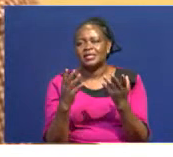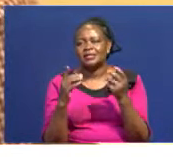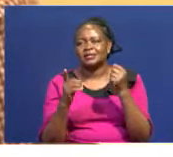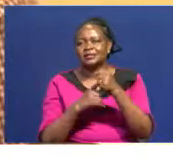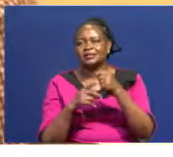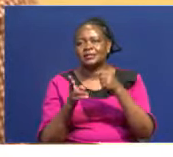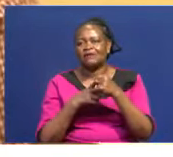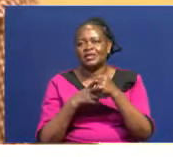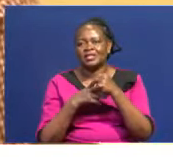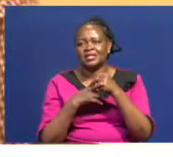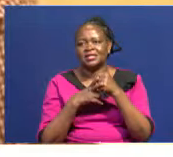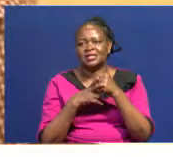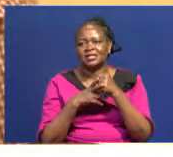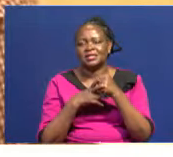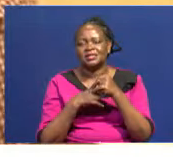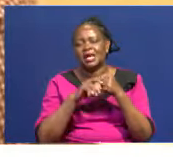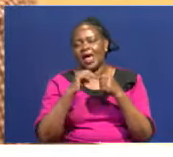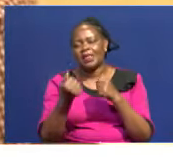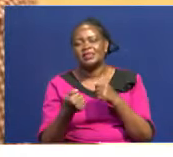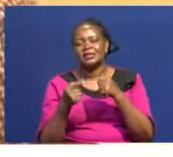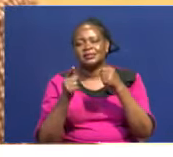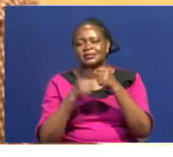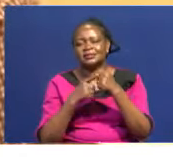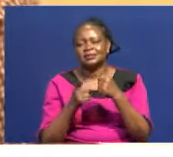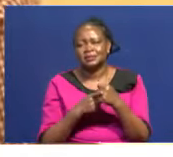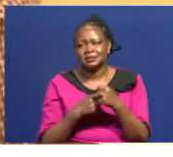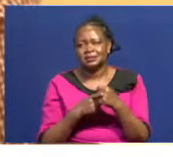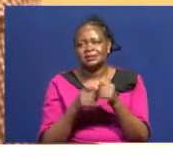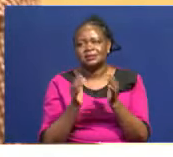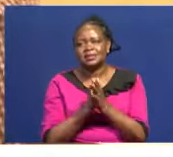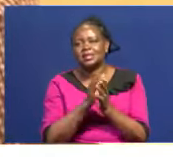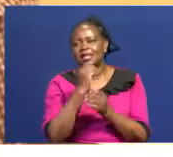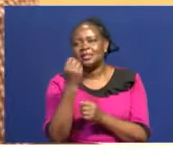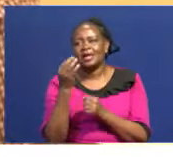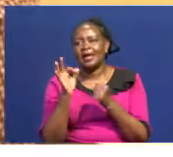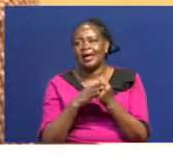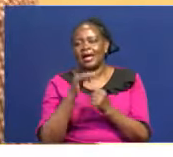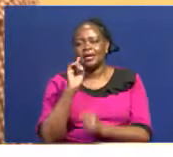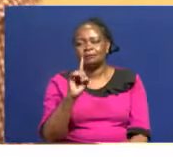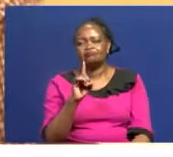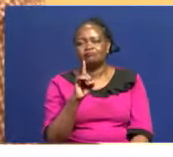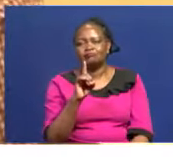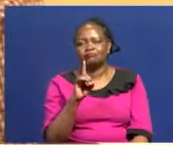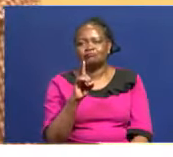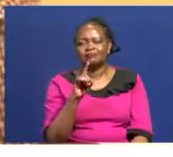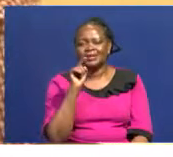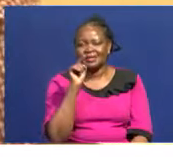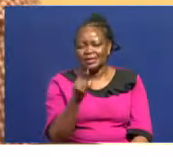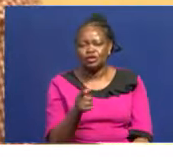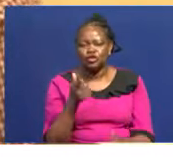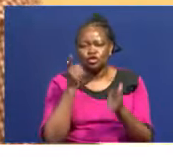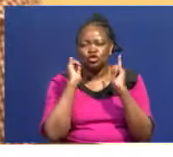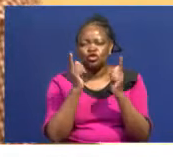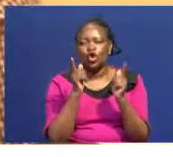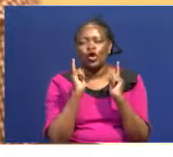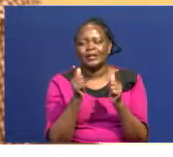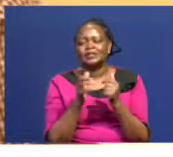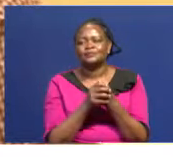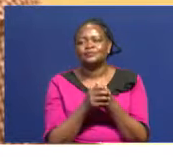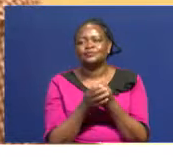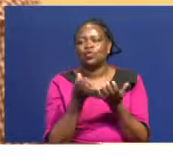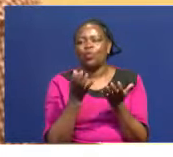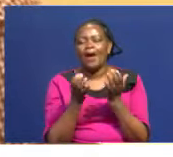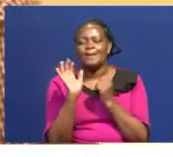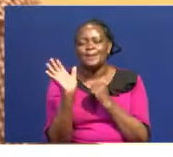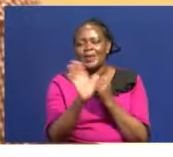sitini na saba, ingine likuwa sitini na sita, na ingine likuwa themanini na moja. Na hizi lori uzani